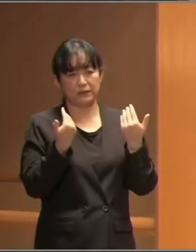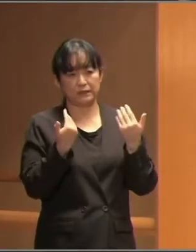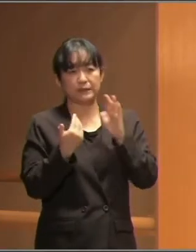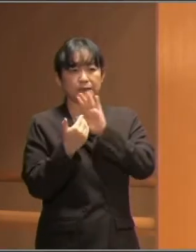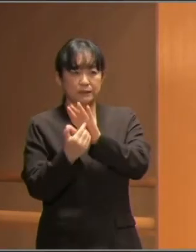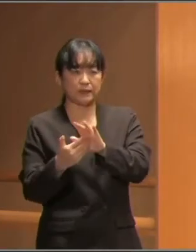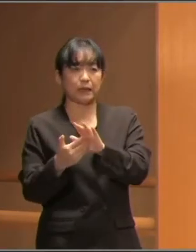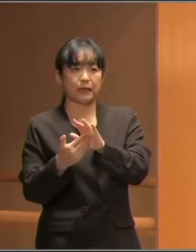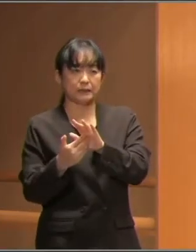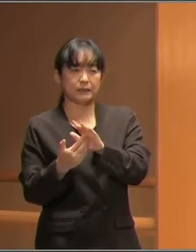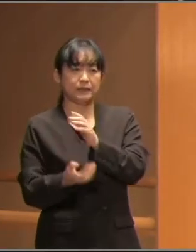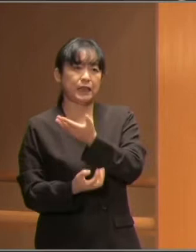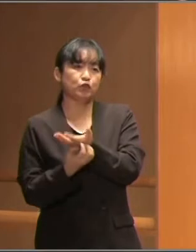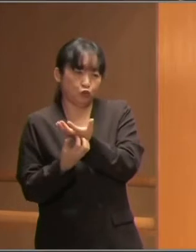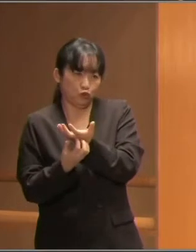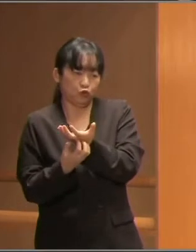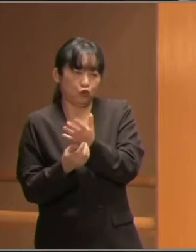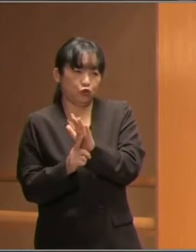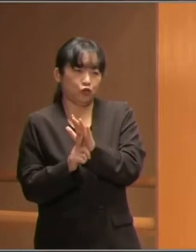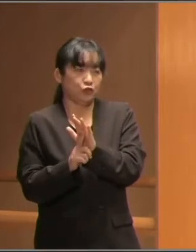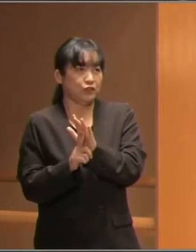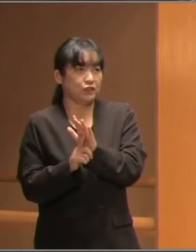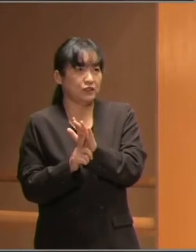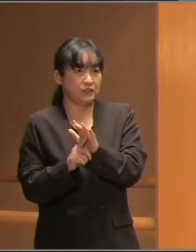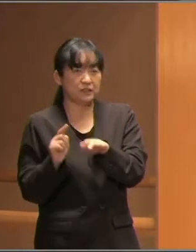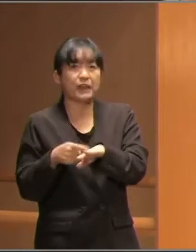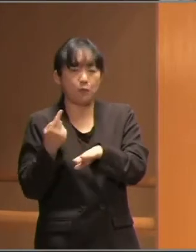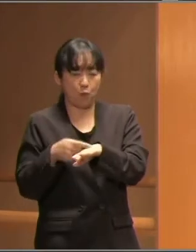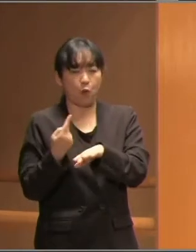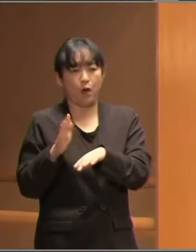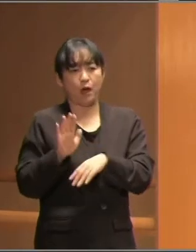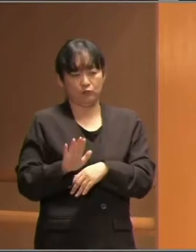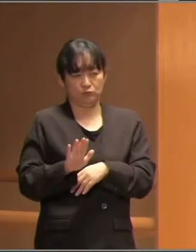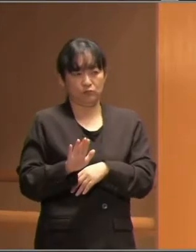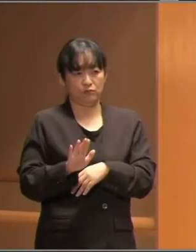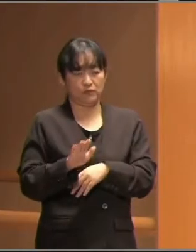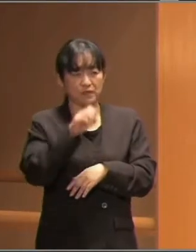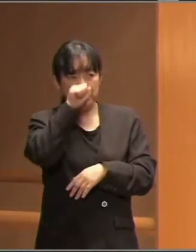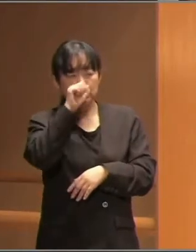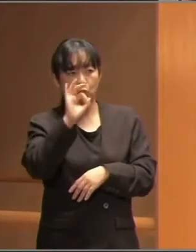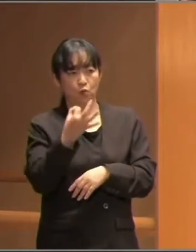and heat resistance. We produce such a material.